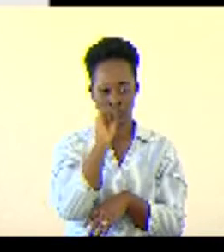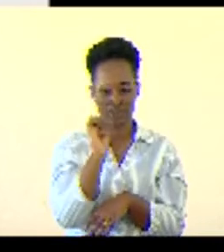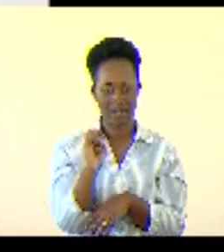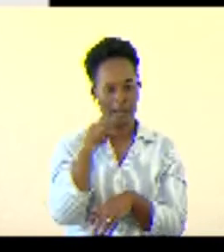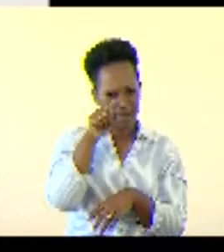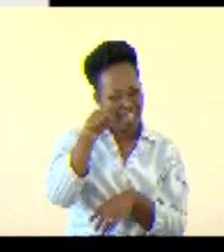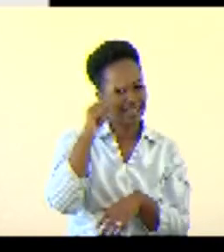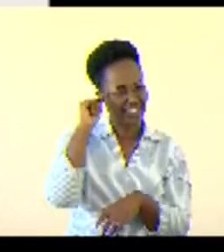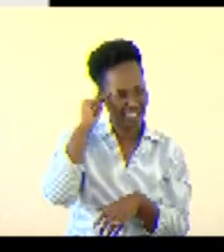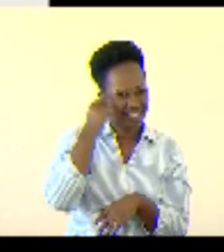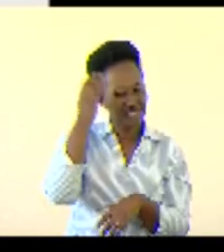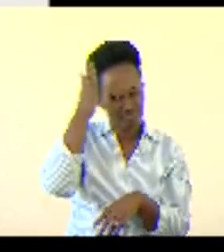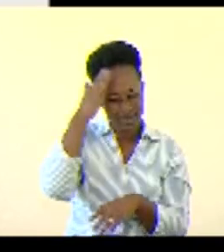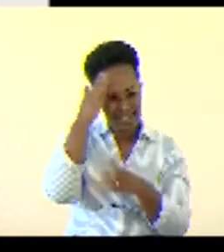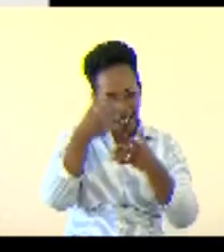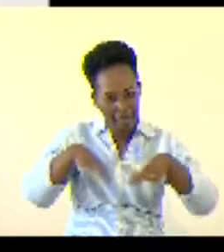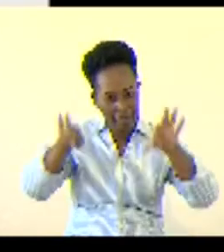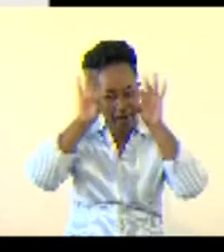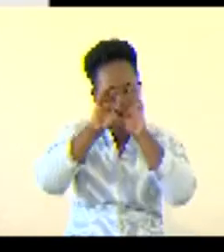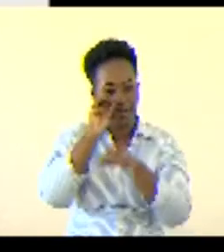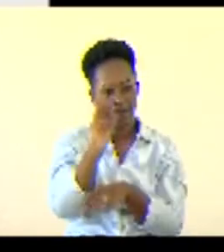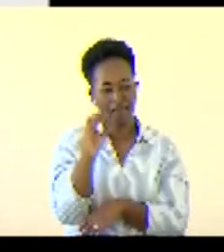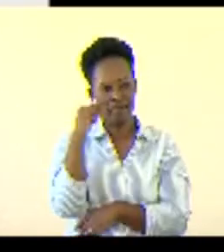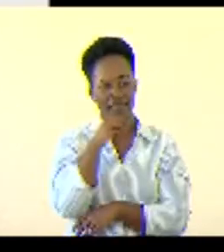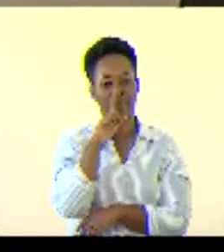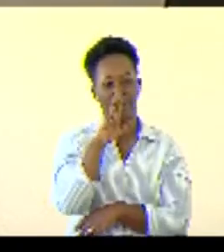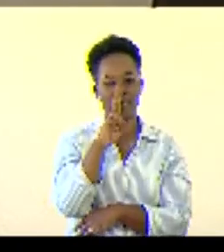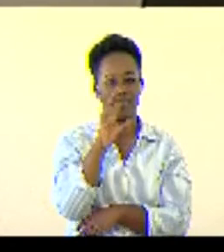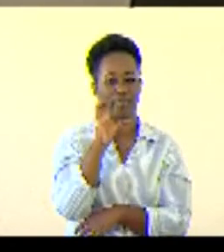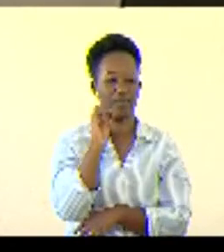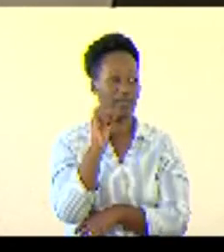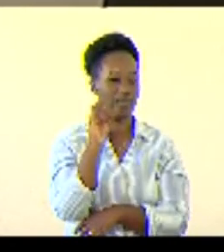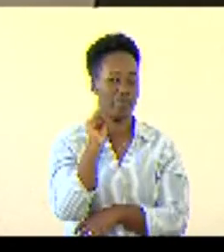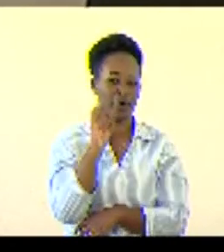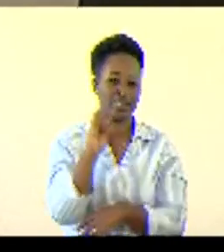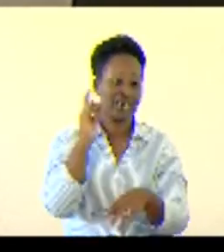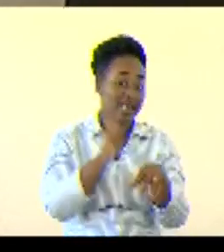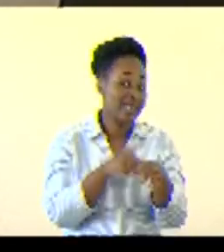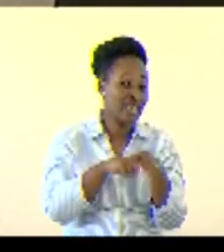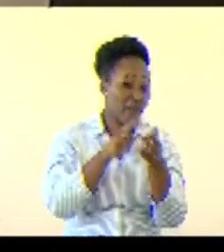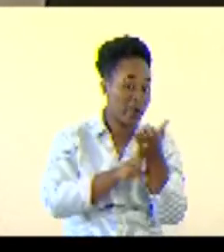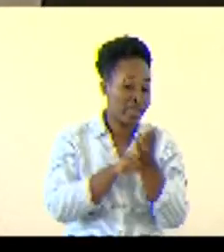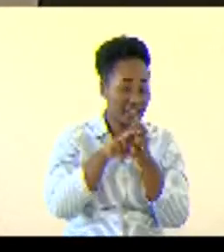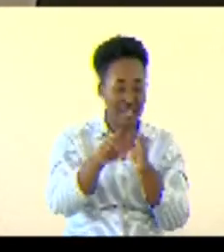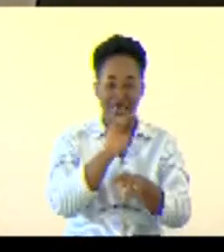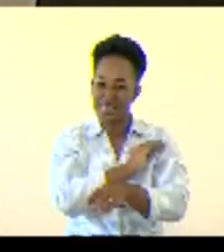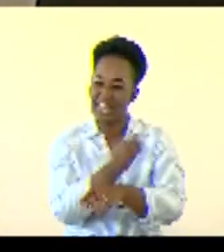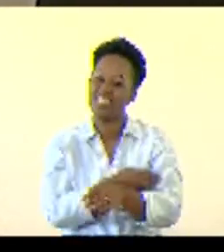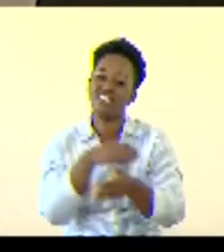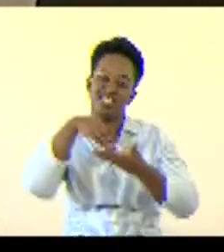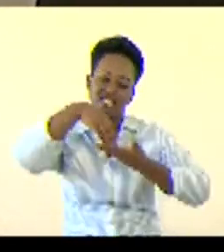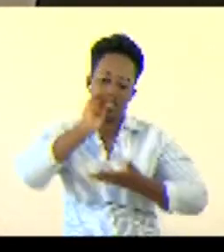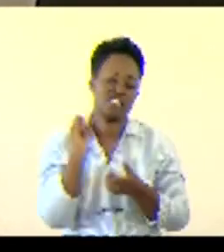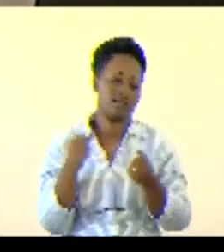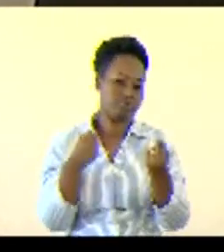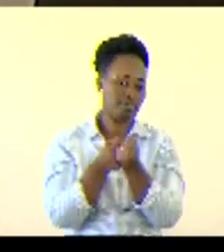of glucose. When you break down glucose, more energy is going to be produced. And we normally say that energy is going to be in the